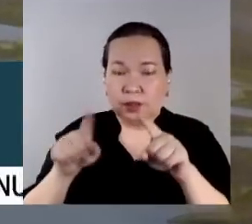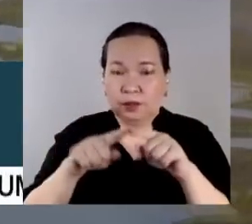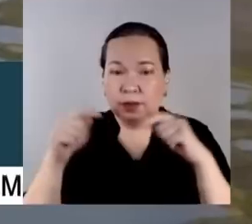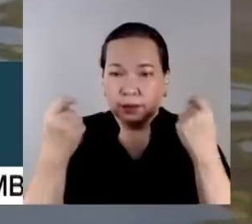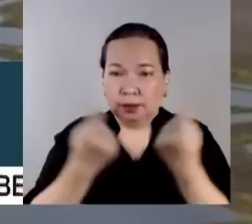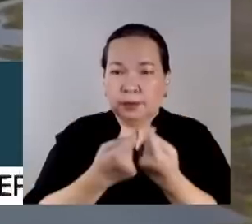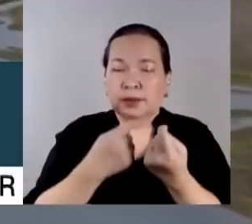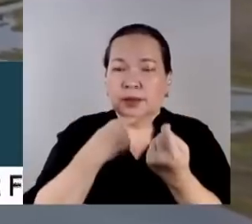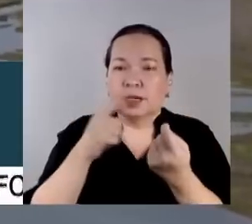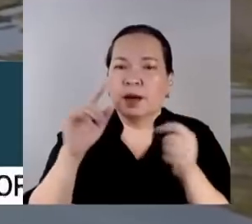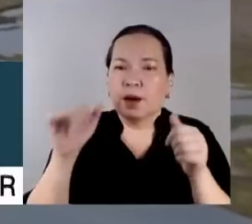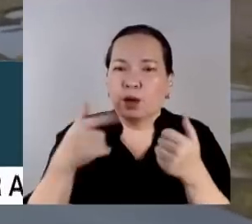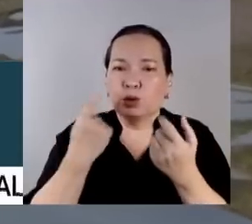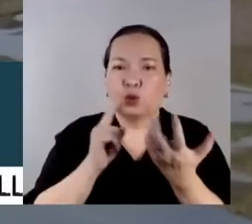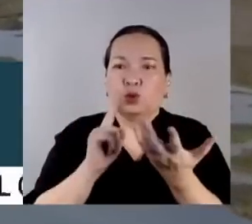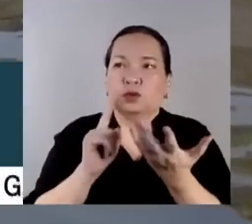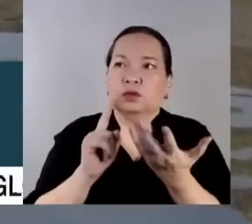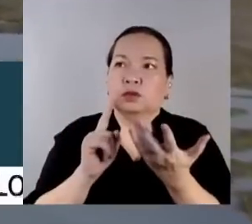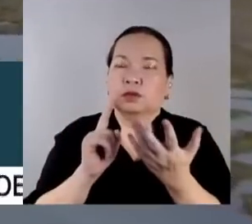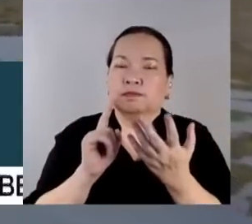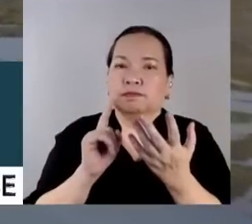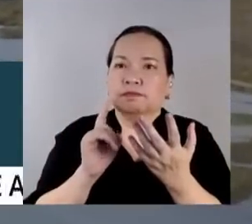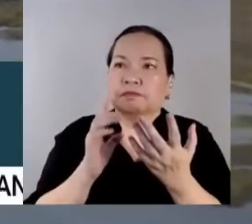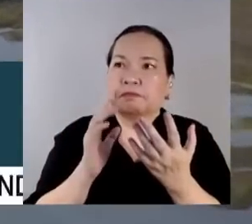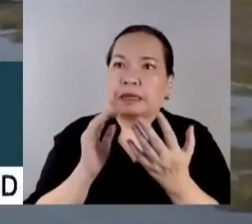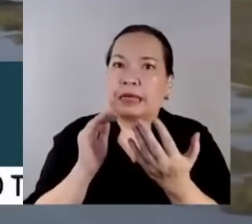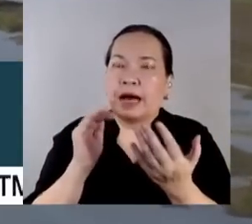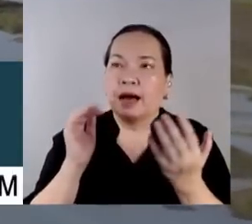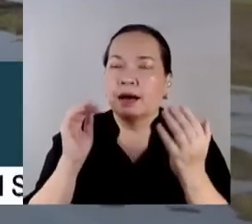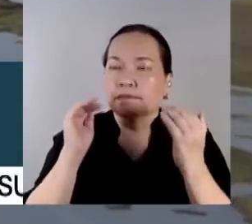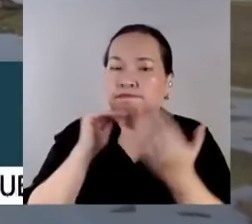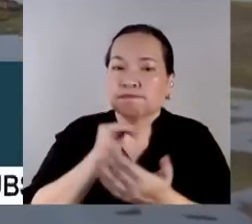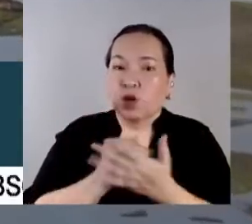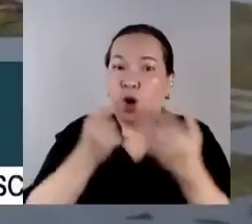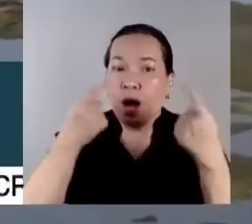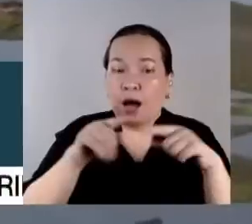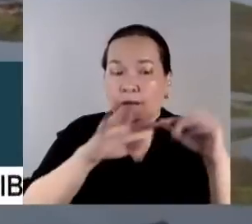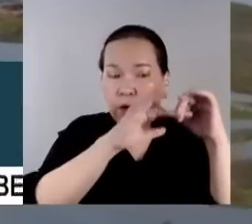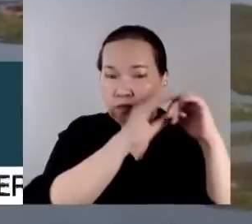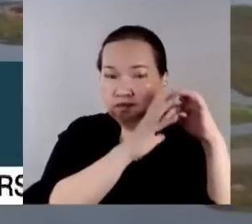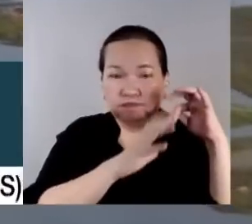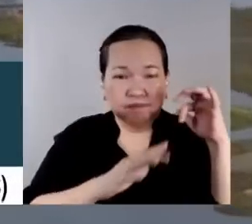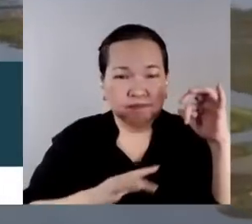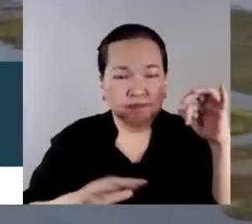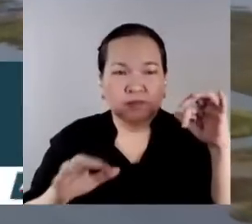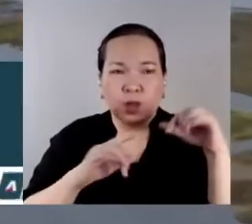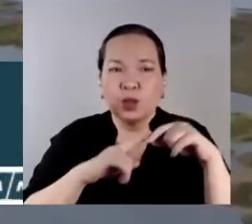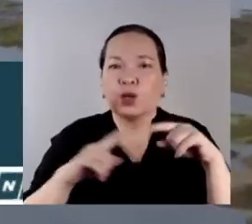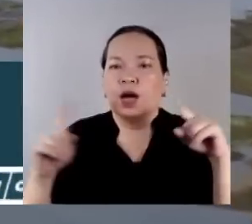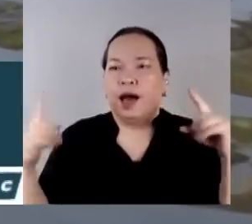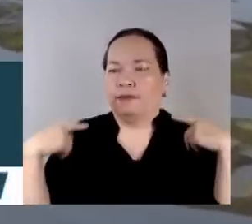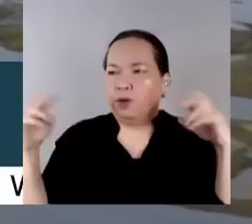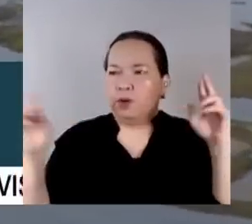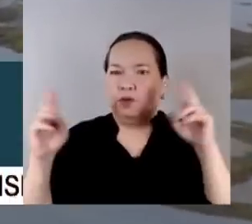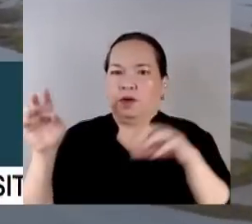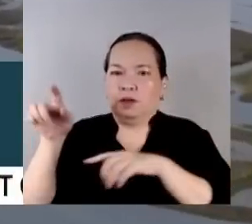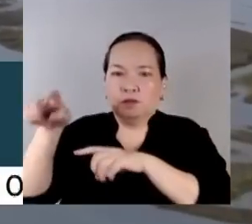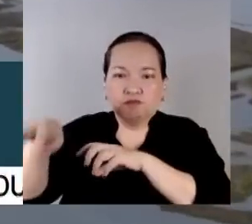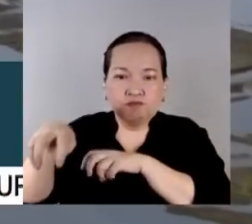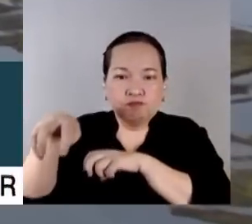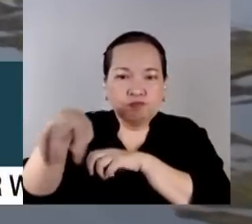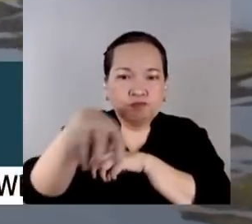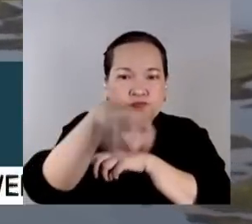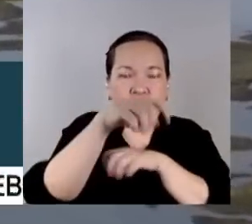the isolation of any area that may be caused by landslides, heavy equipment have been pre-positioned in different areas to clear